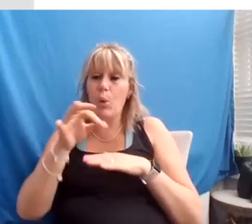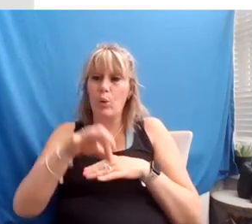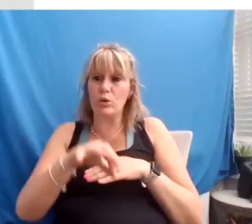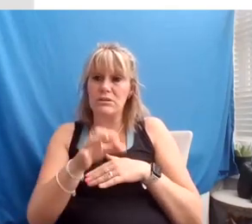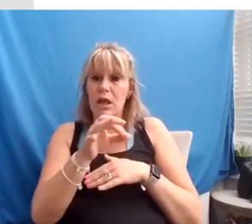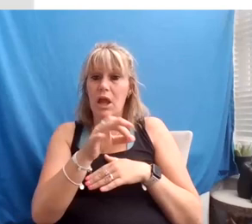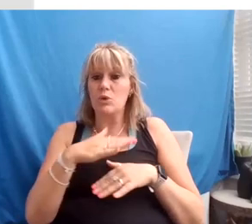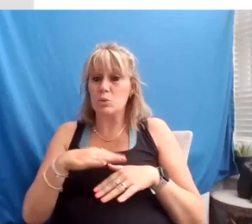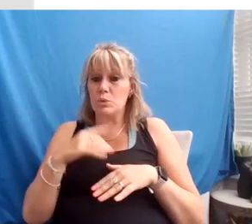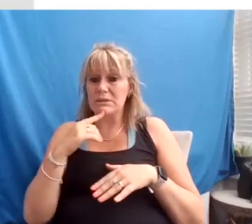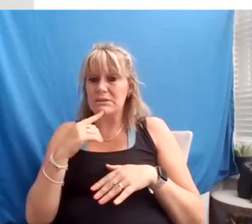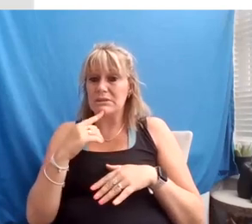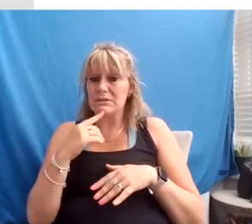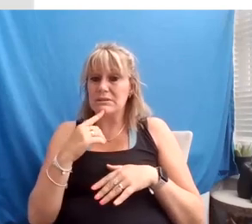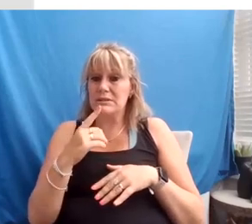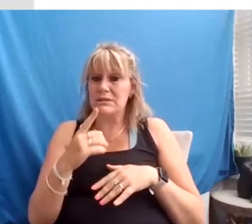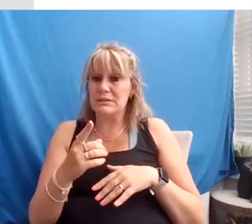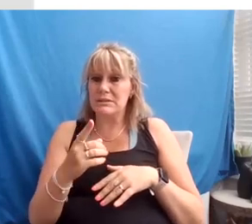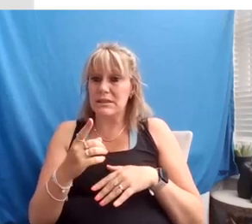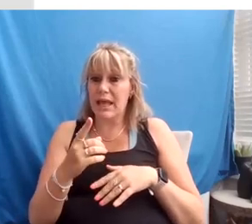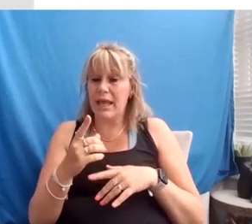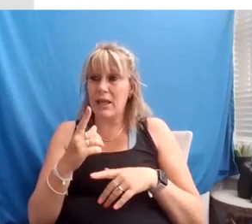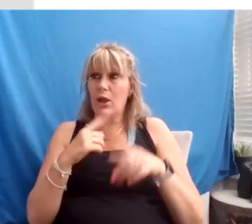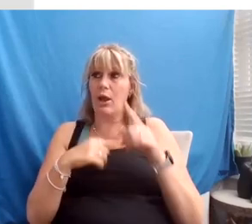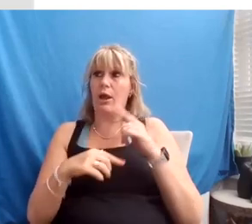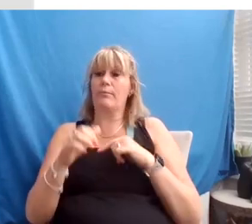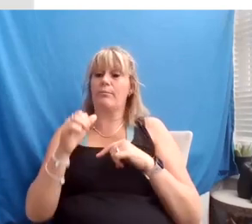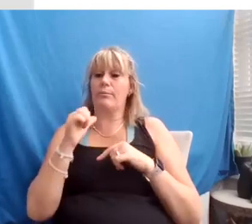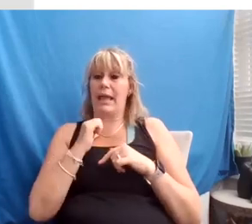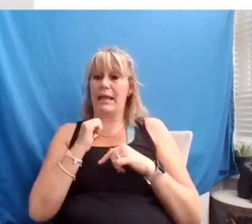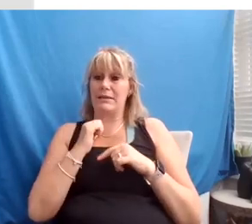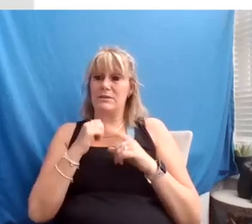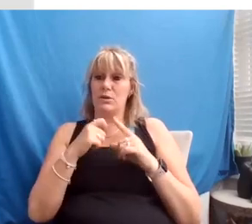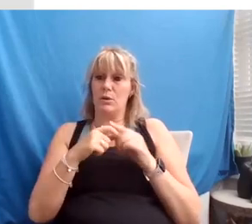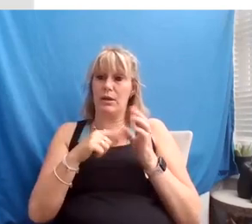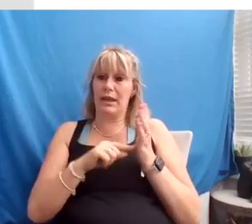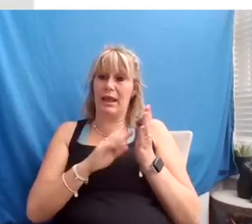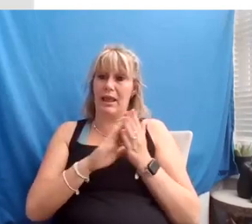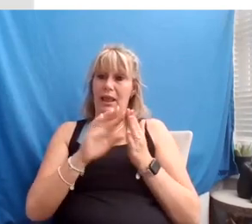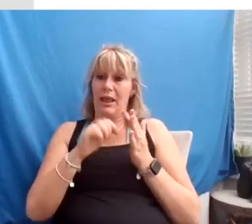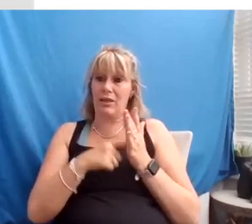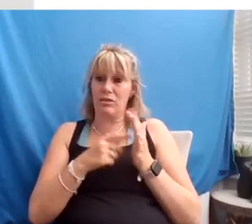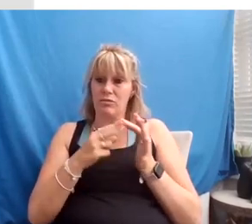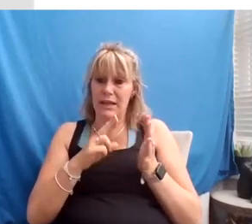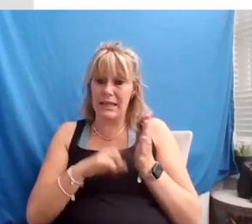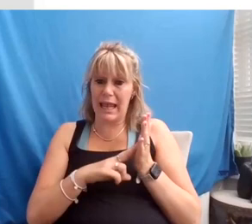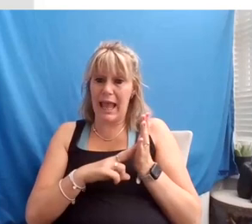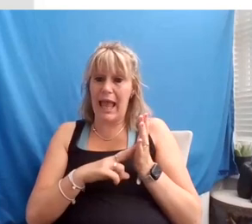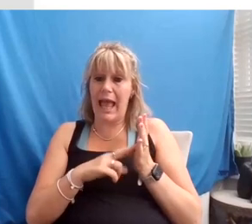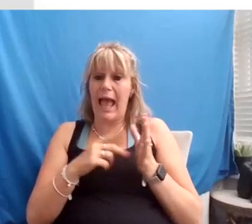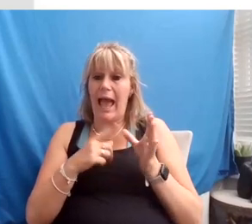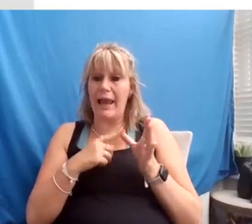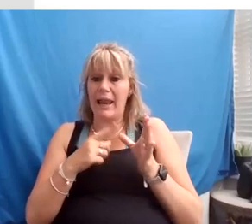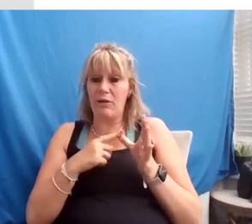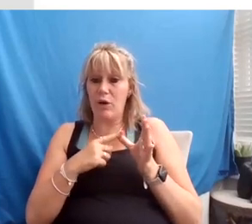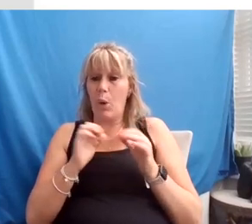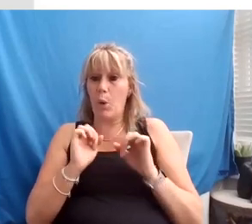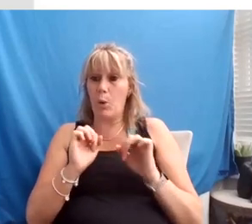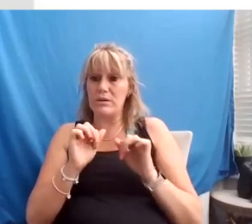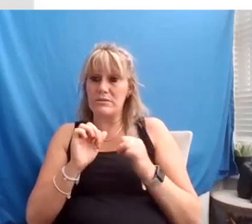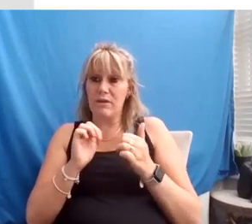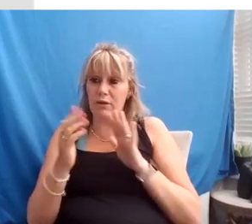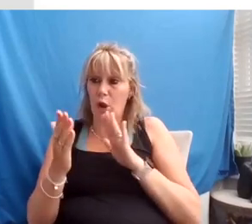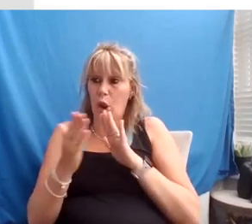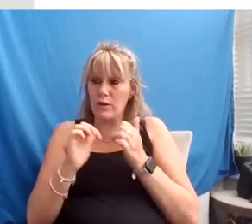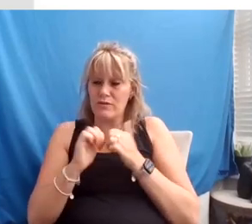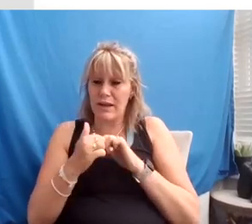say, harking back to the late, great Catherine Arenello, who was a very close friend of mine, we had some very